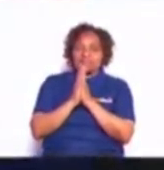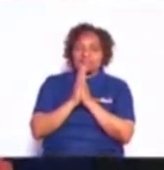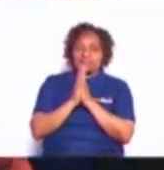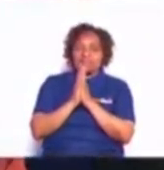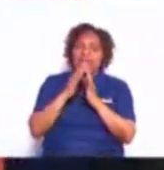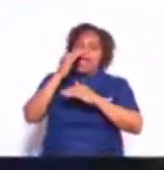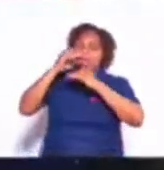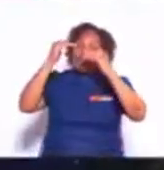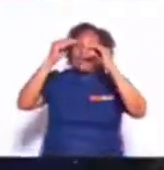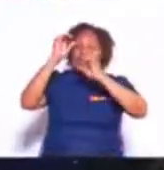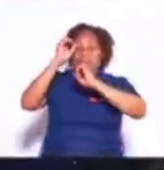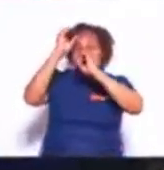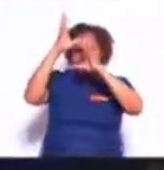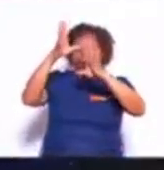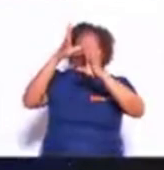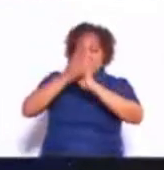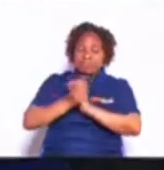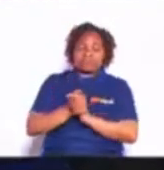Heavenly Father,